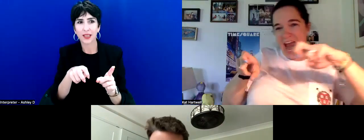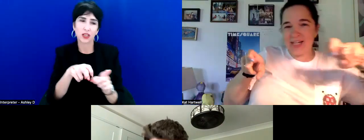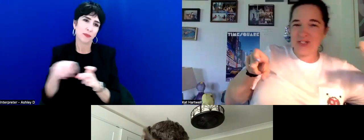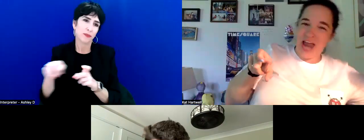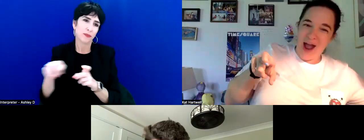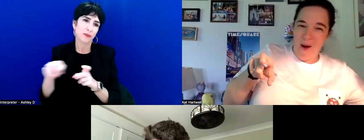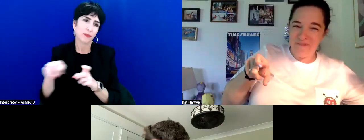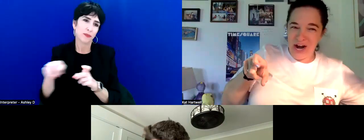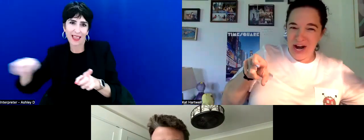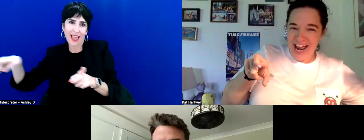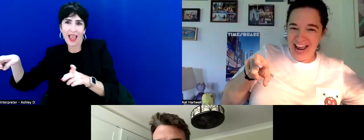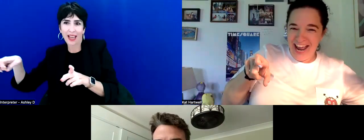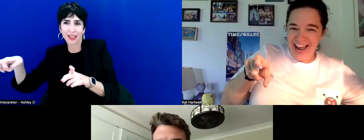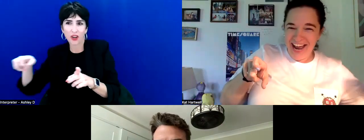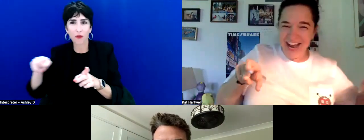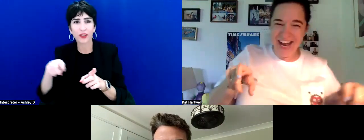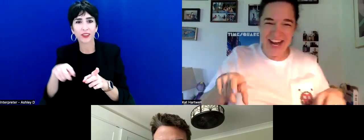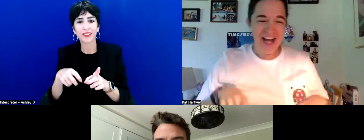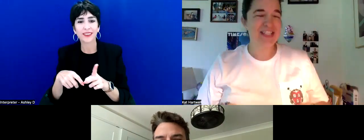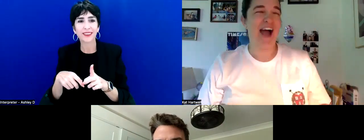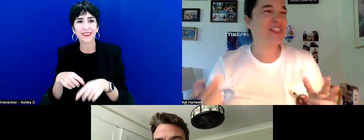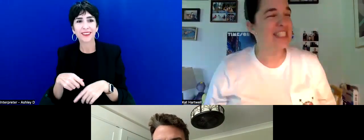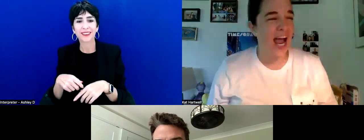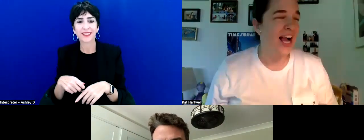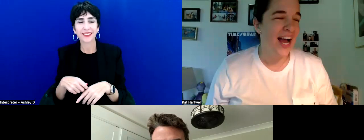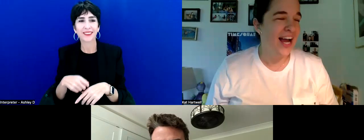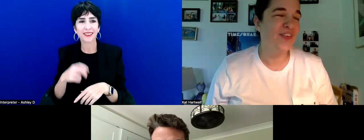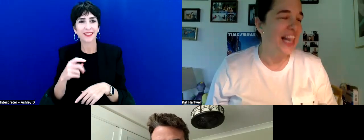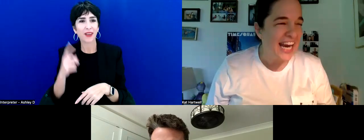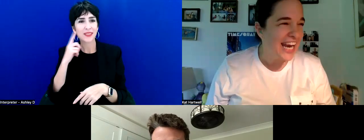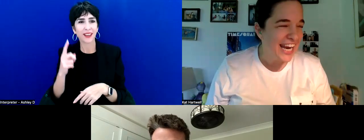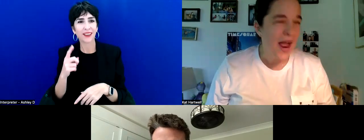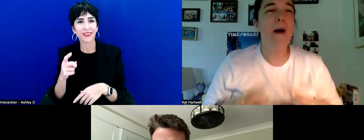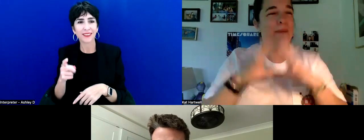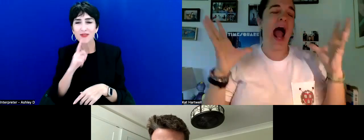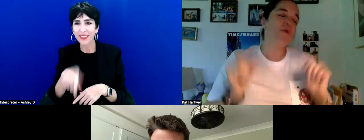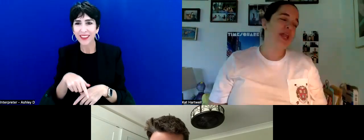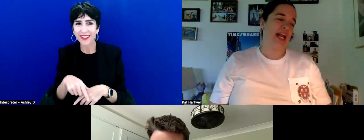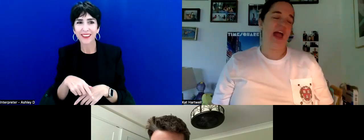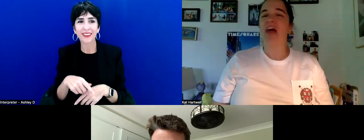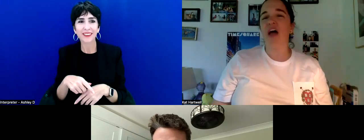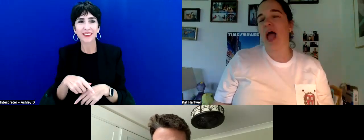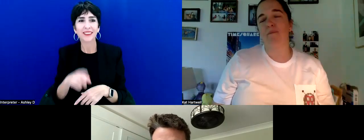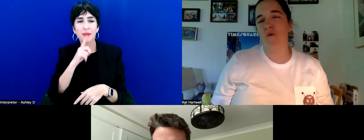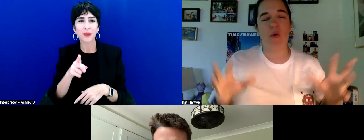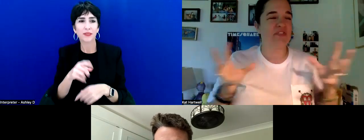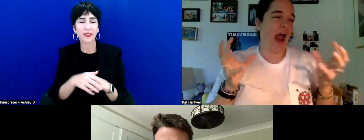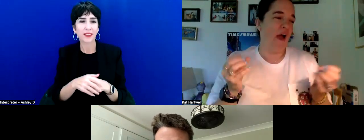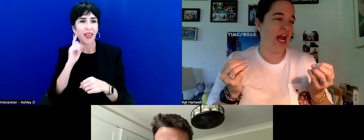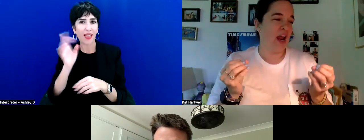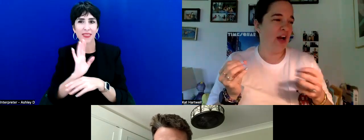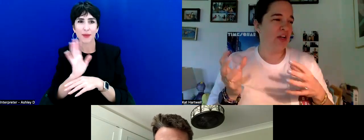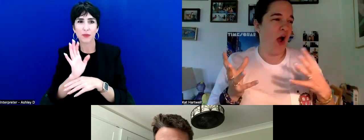he tried to chill, but that was just like, really? But I thought that movie